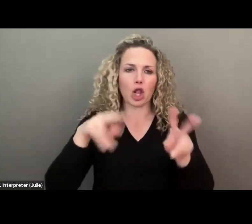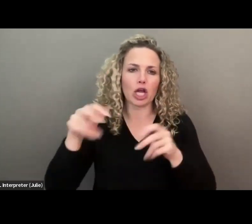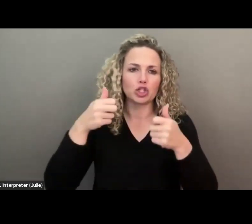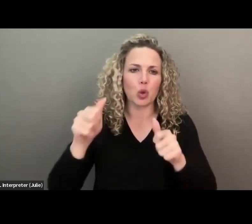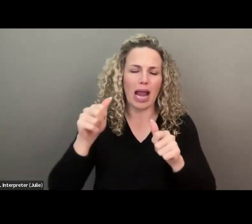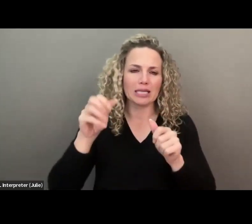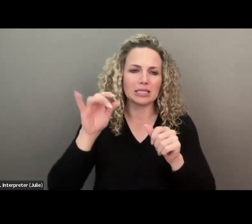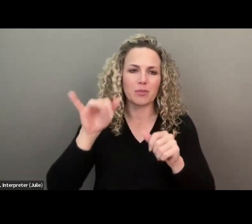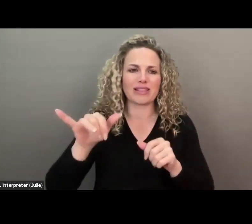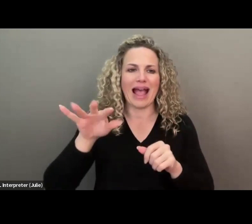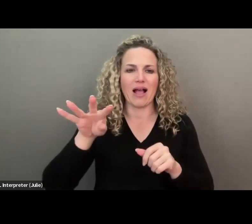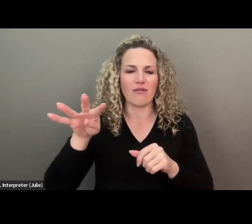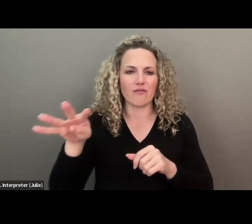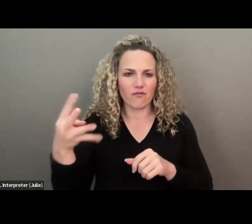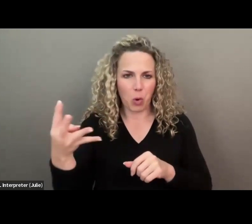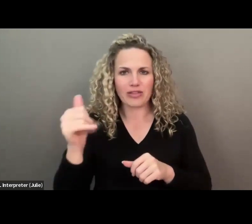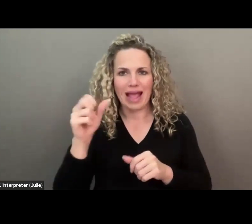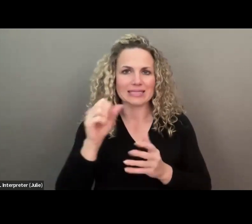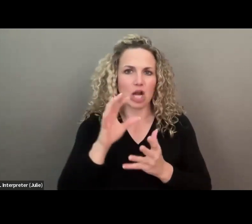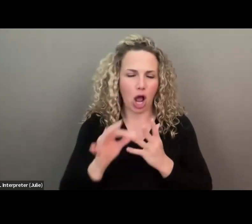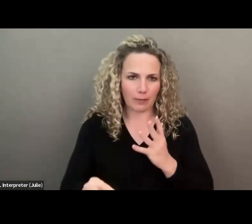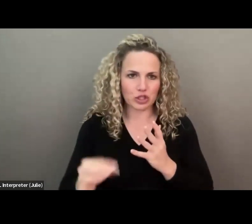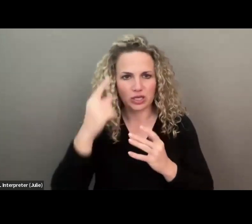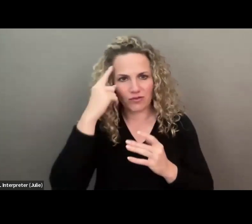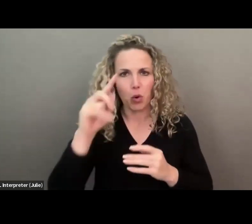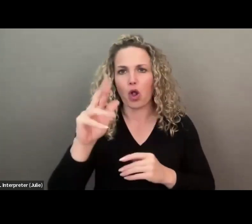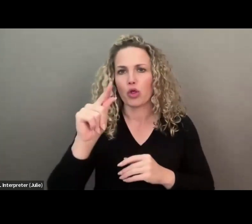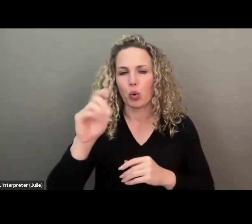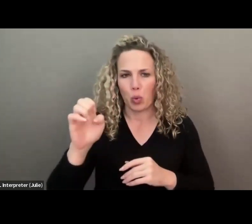put that forth as an option for the rate